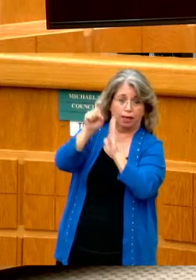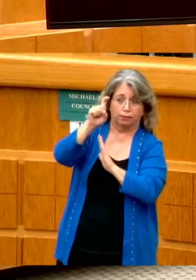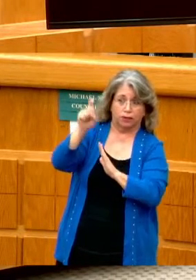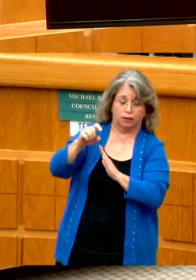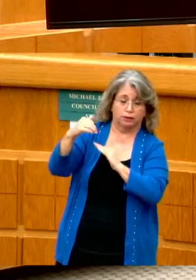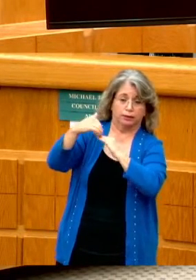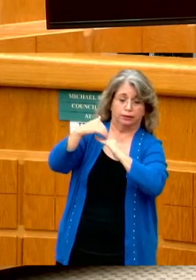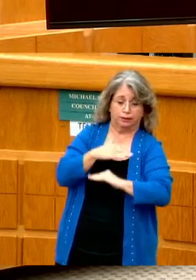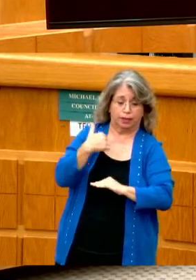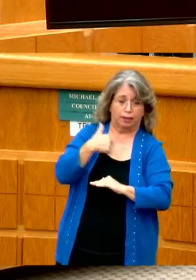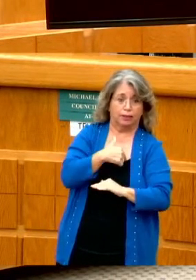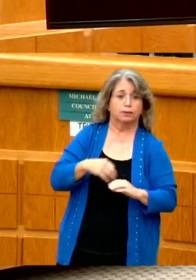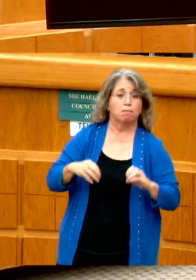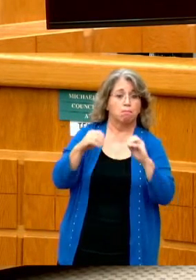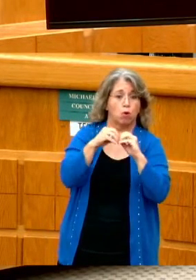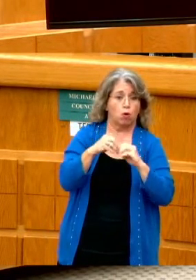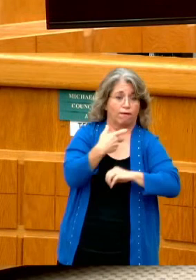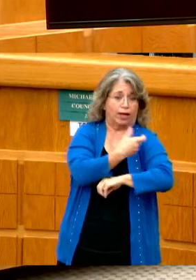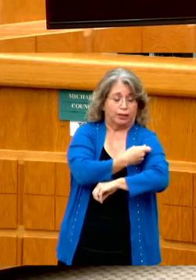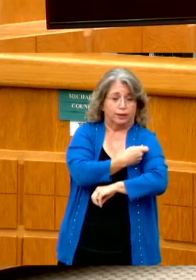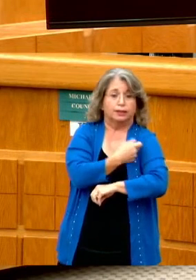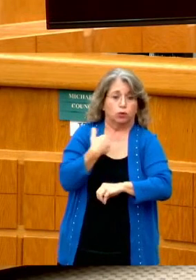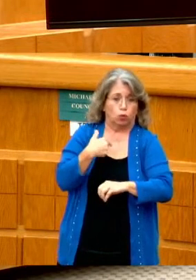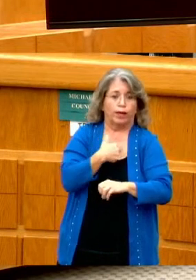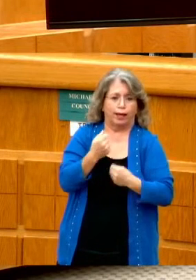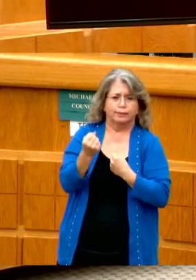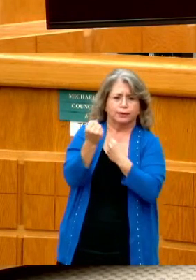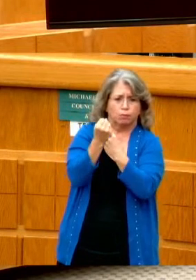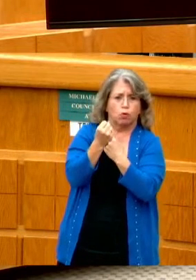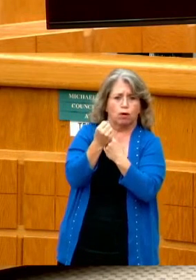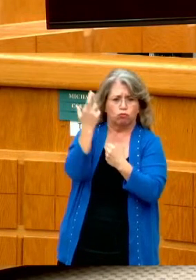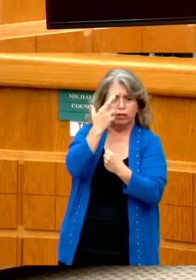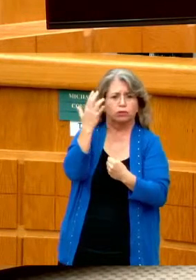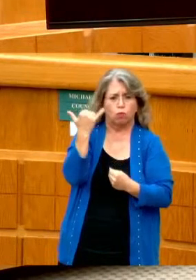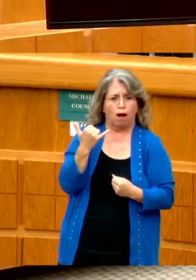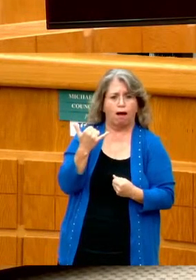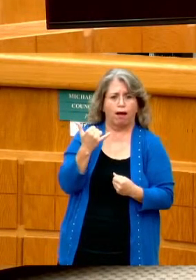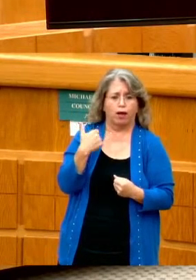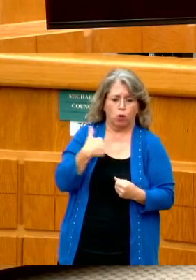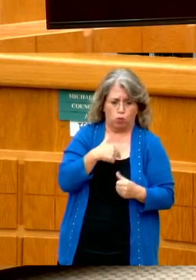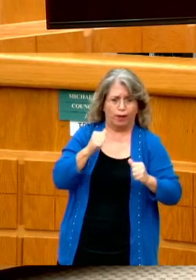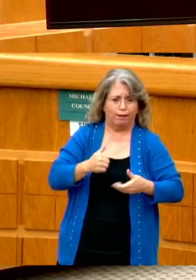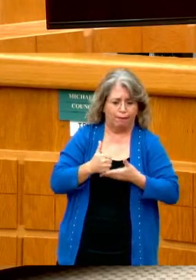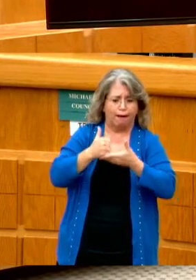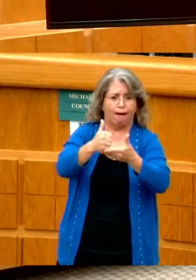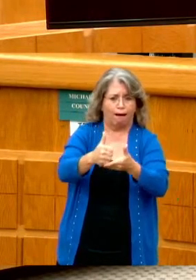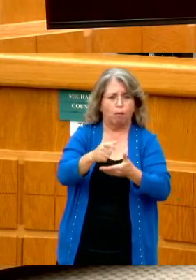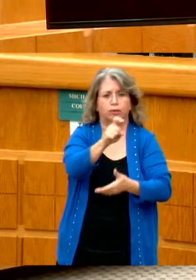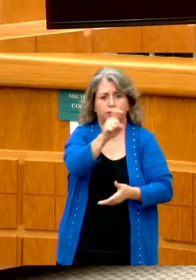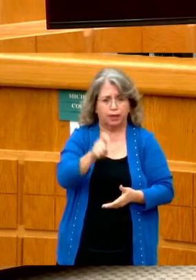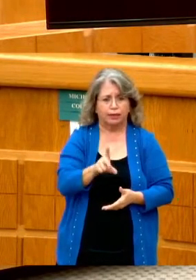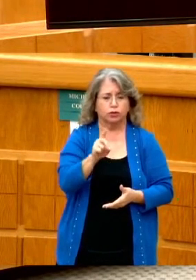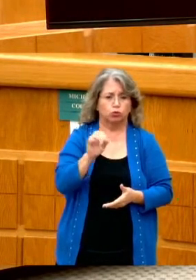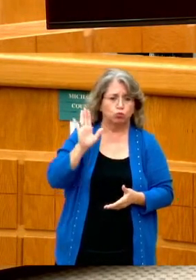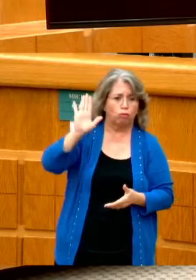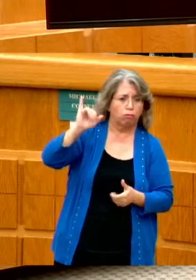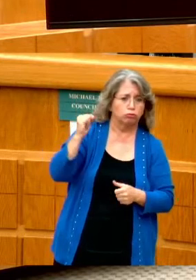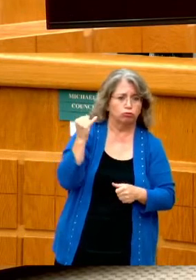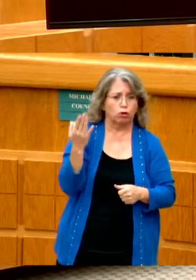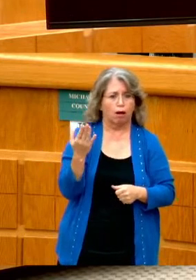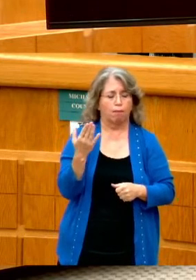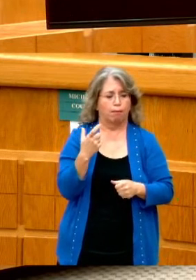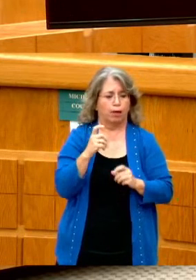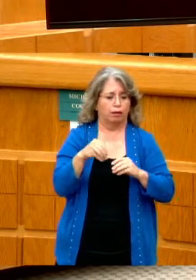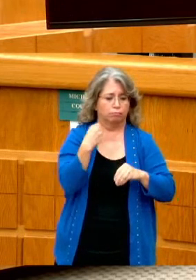them, because it's justifiable, and because we're ready. We can help the state of Texas do their job in